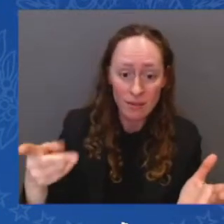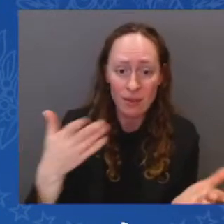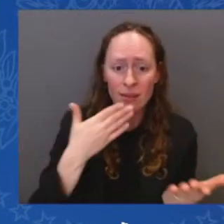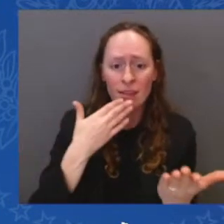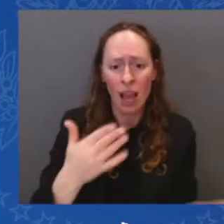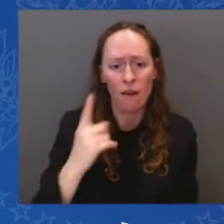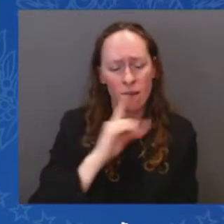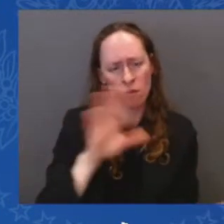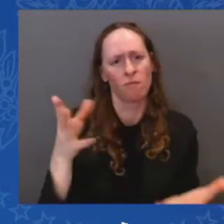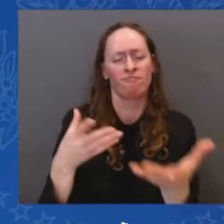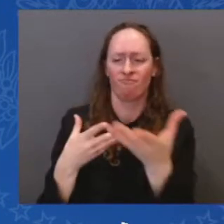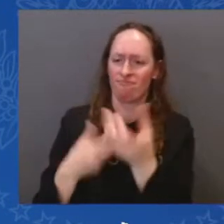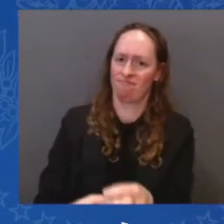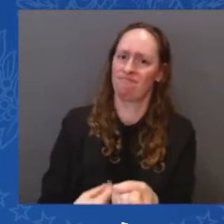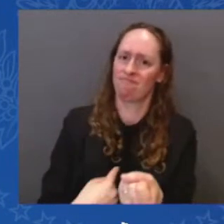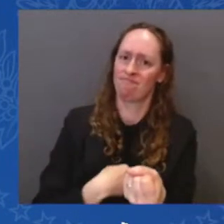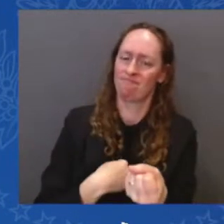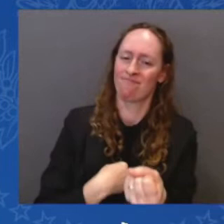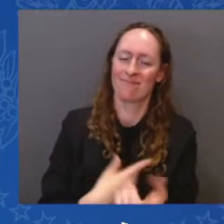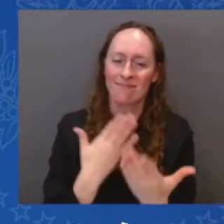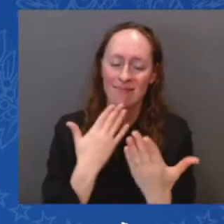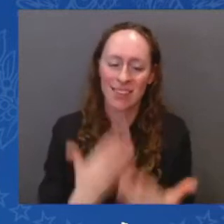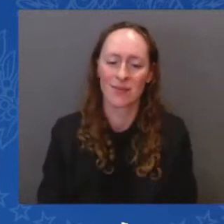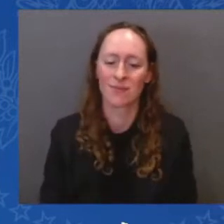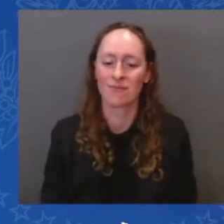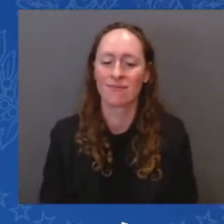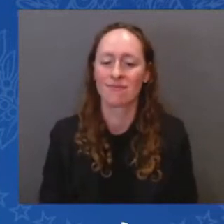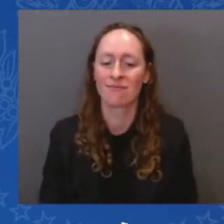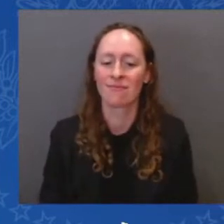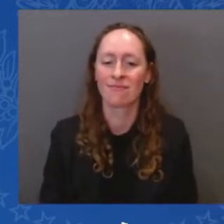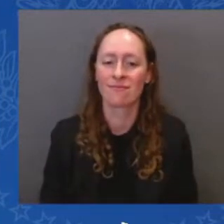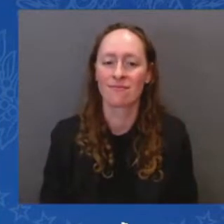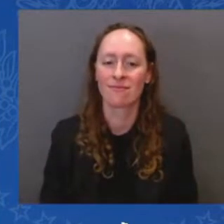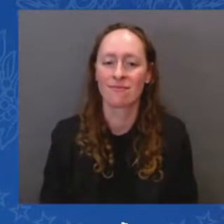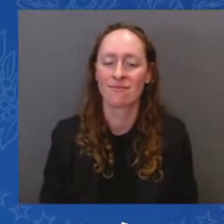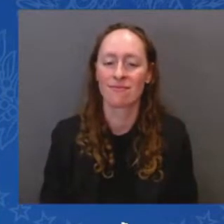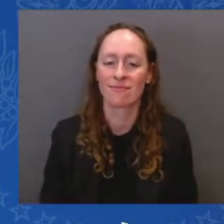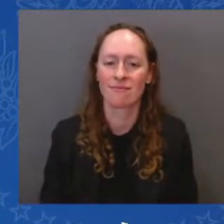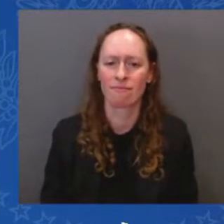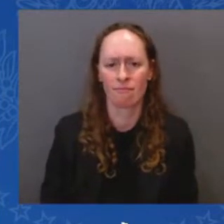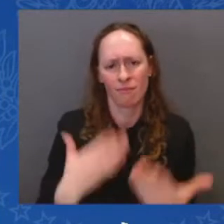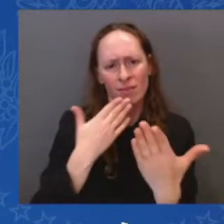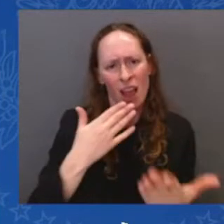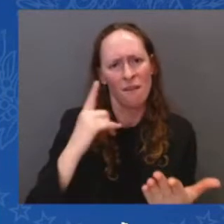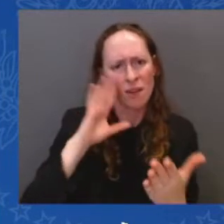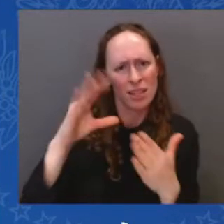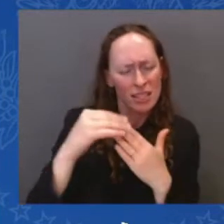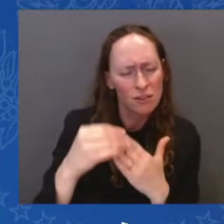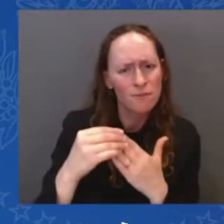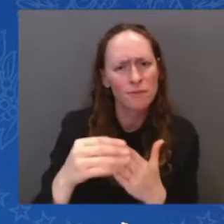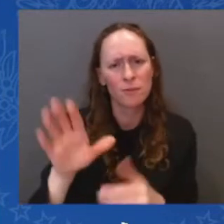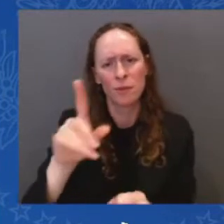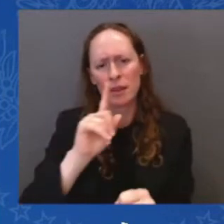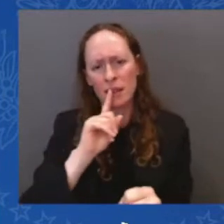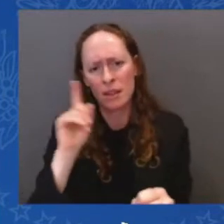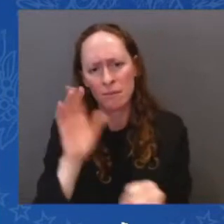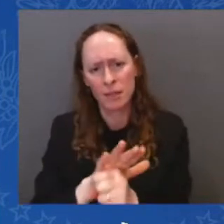and for your leadership and commitment to our service members and their families. Secretary